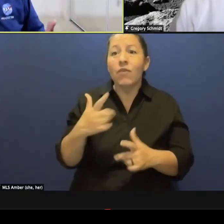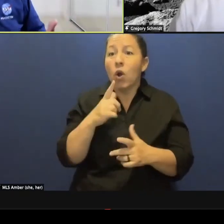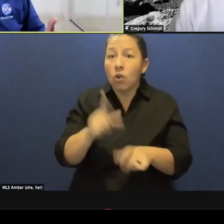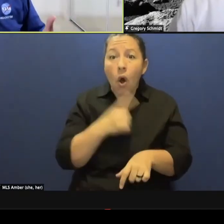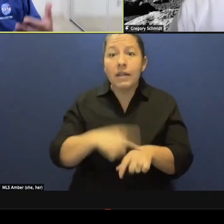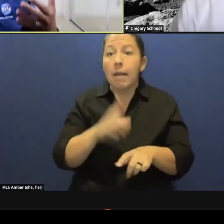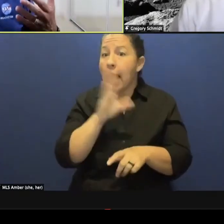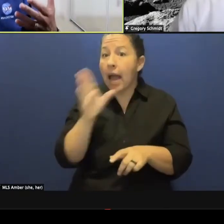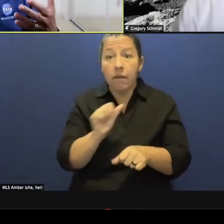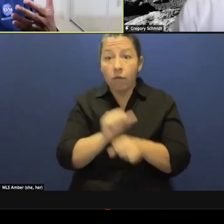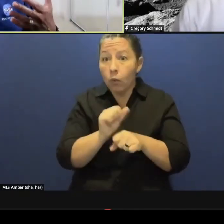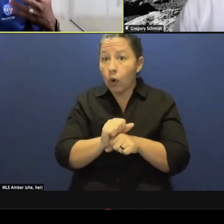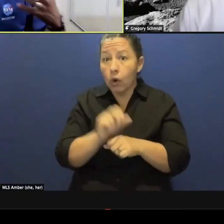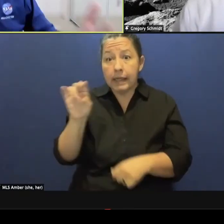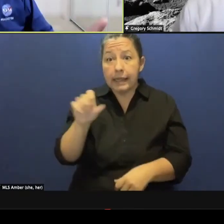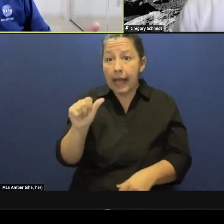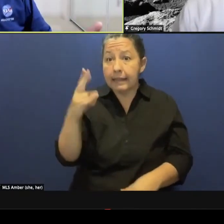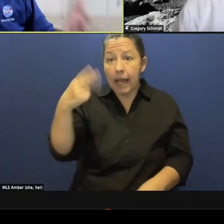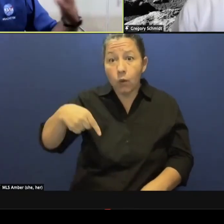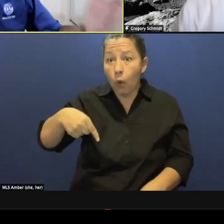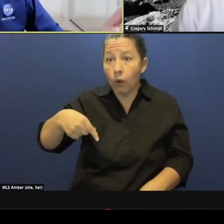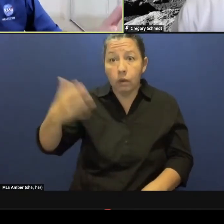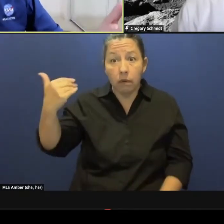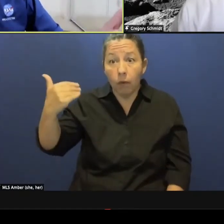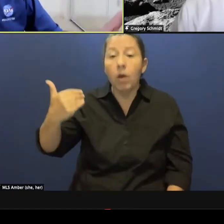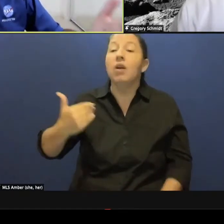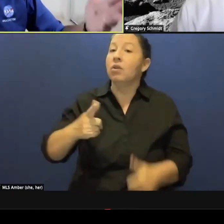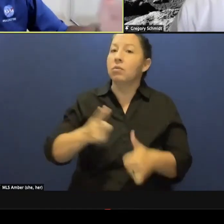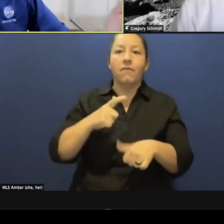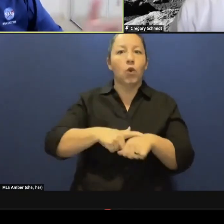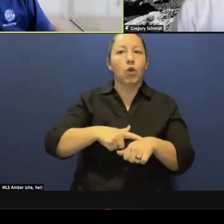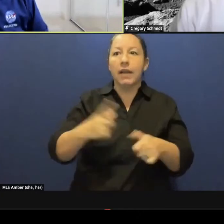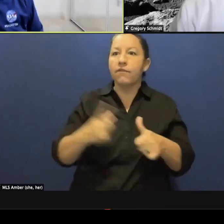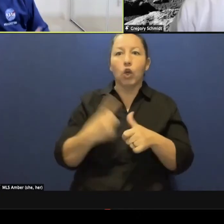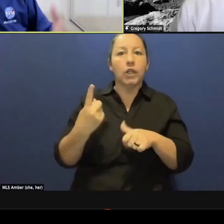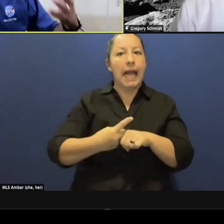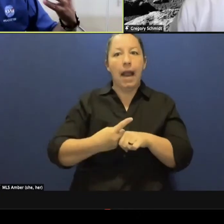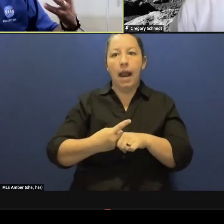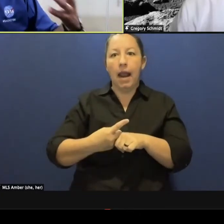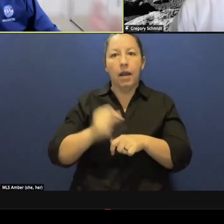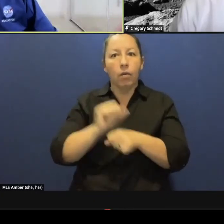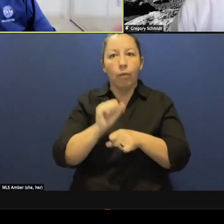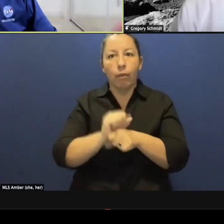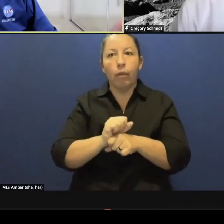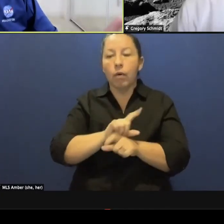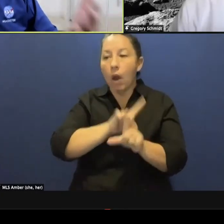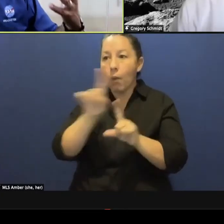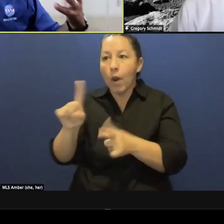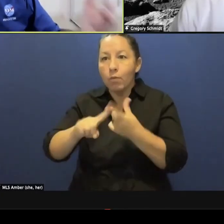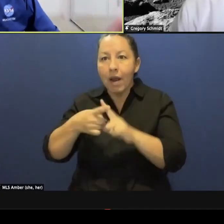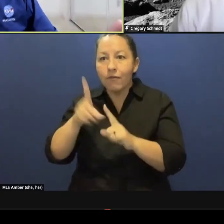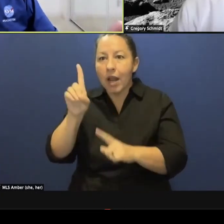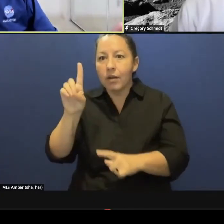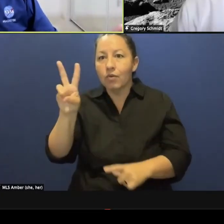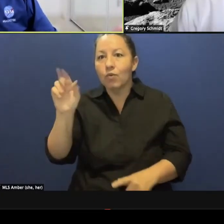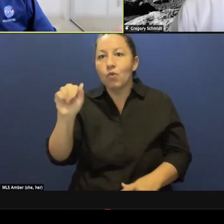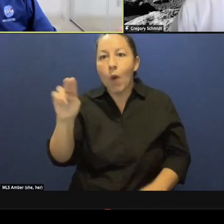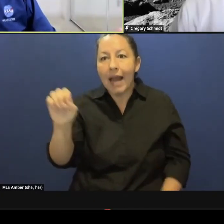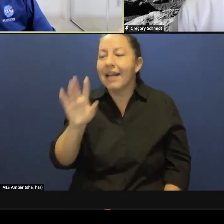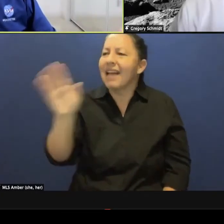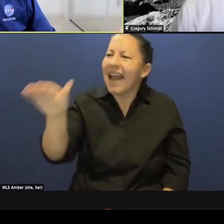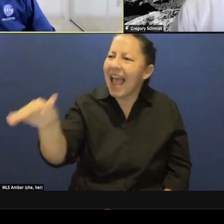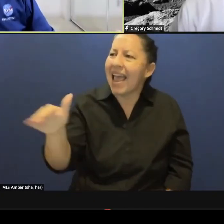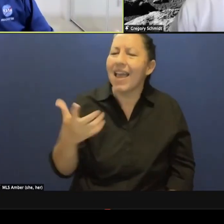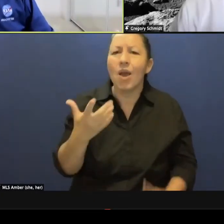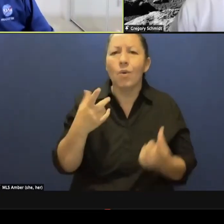NASA headquarters. So the very first thing I did my first day in the job is I went to my friend Dwayne and I said, Dwayne, what do I have to do to stay out of